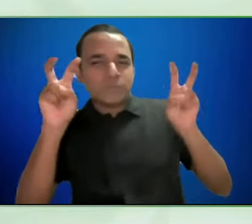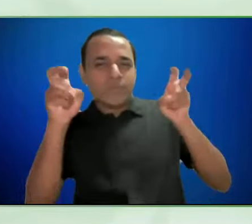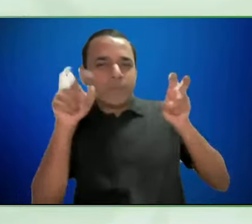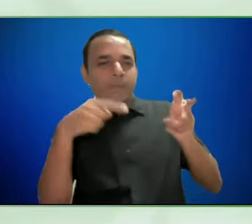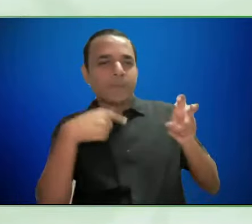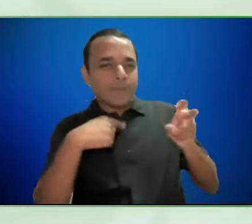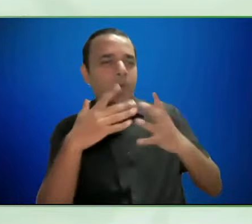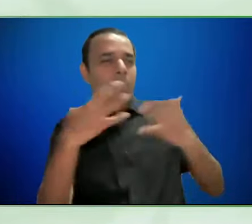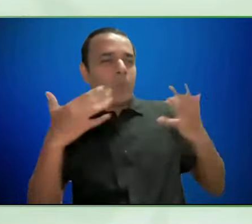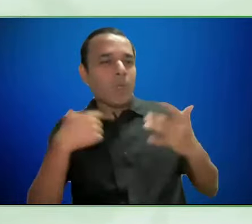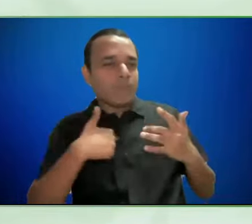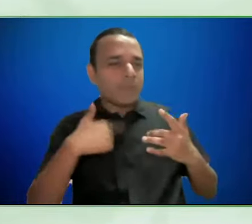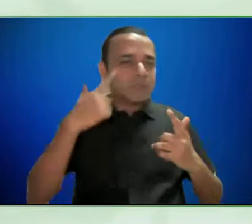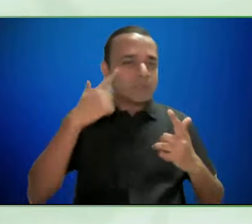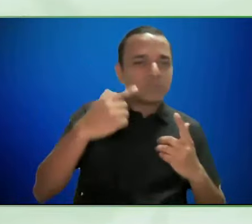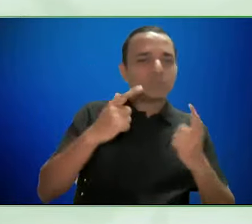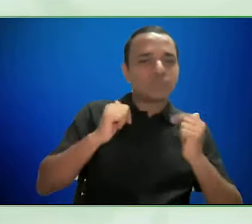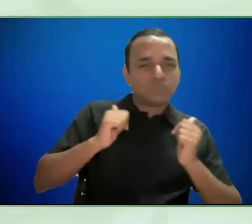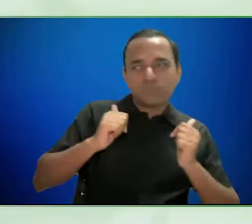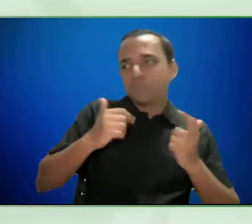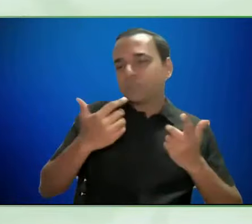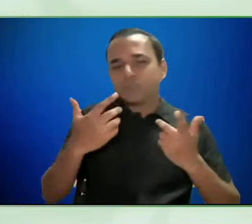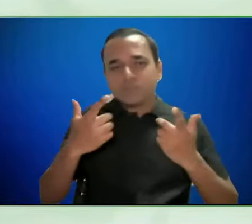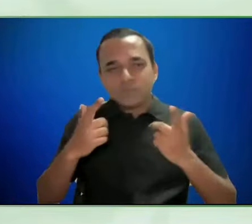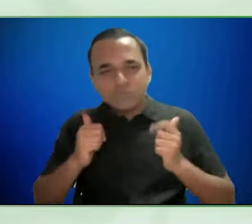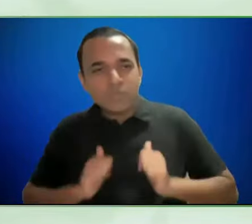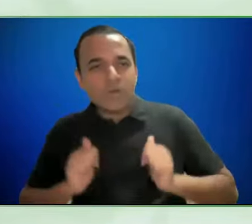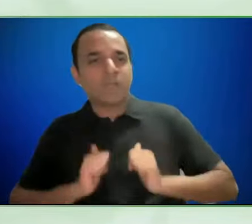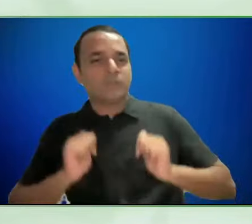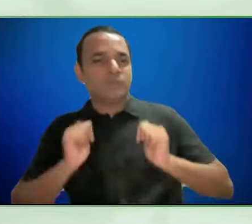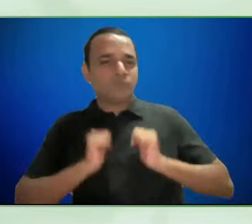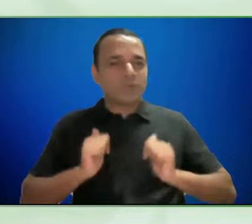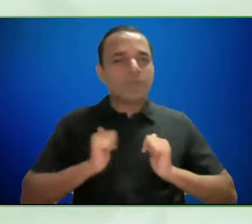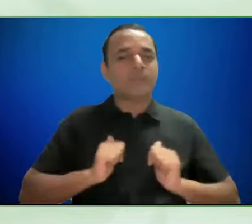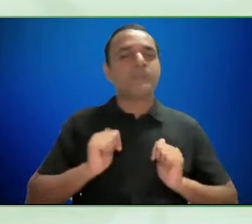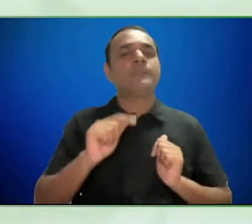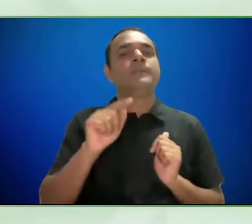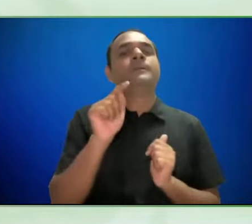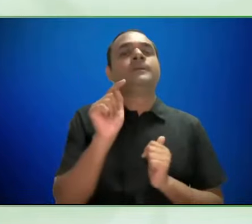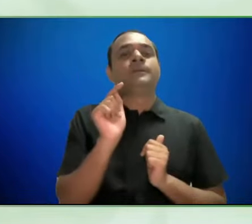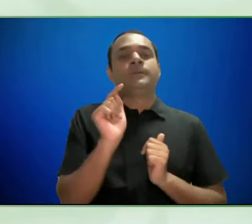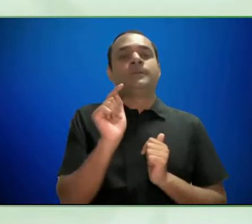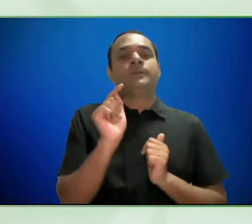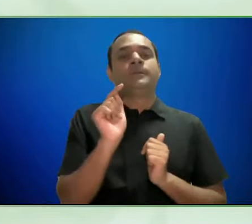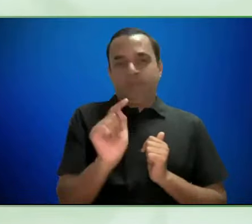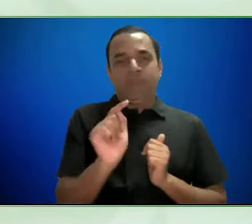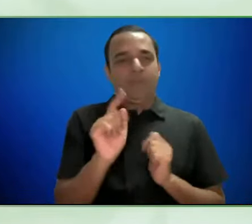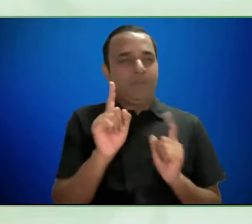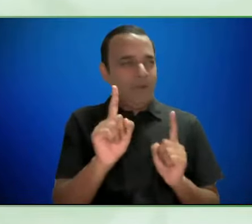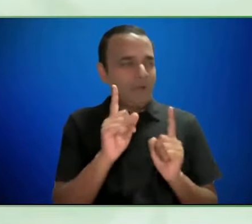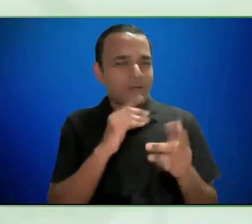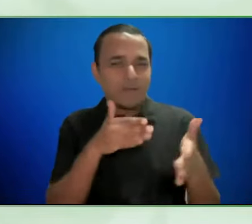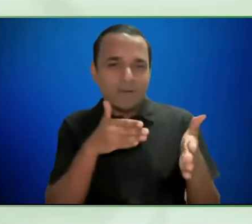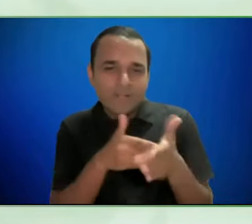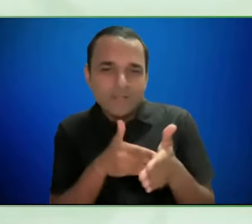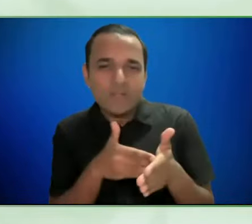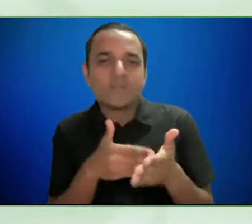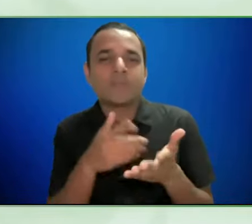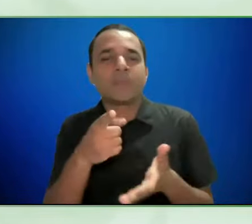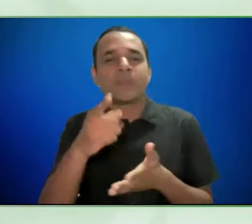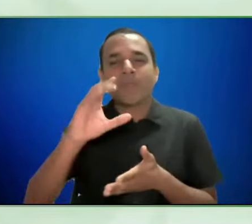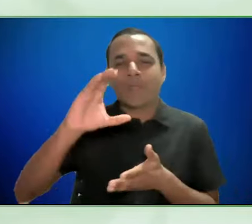So yes, it is a course called Creative Approaches to Practical